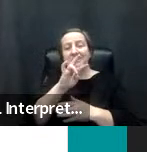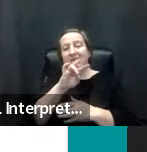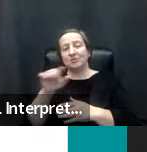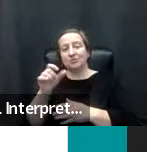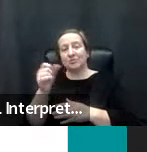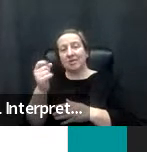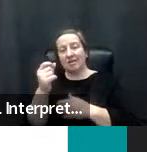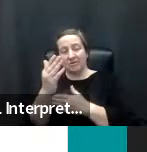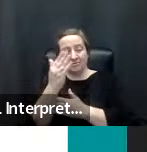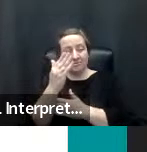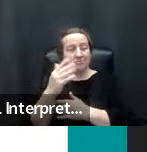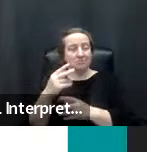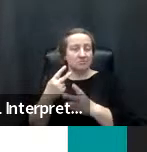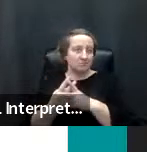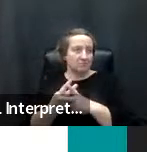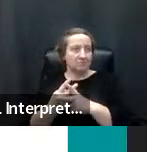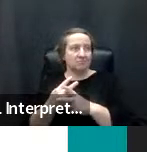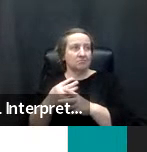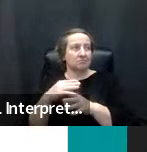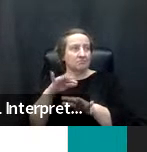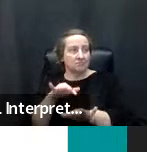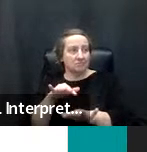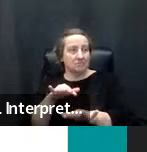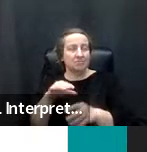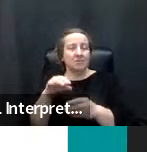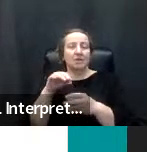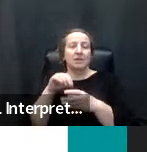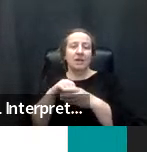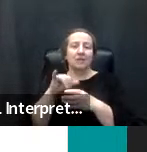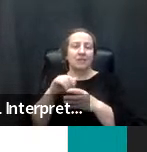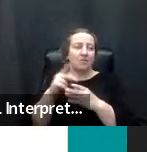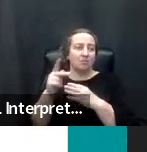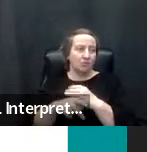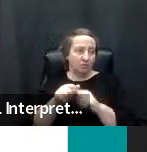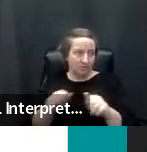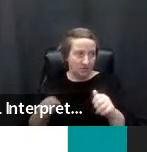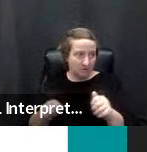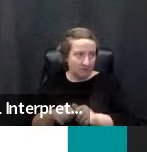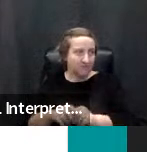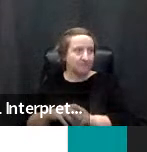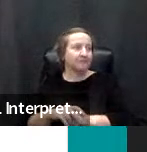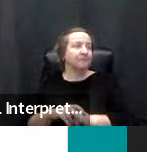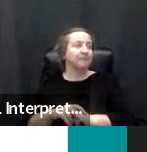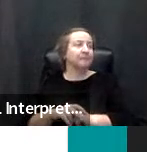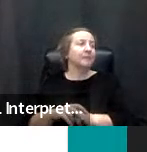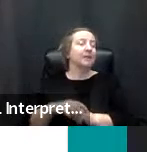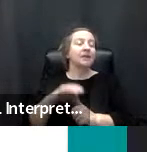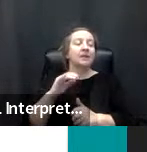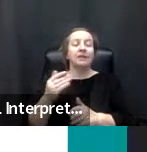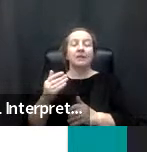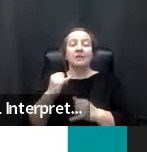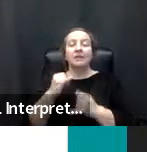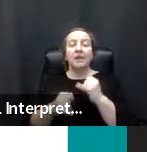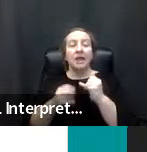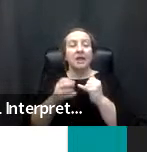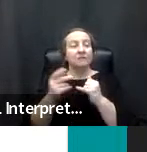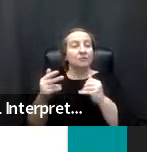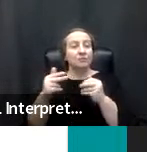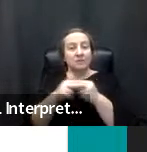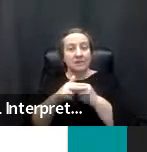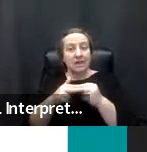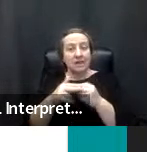have kind of bottleneck and congestion backing up into the program area. Got on the last few slides I have here on